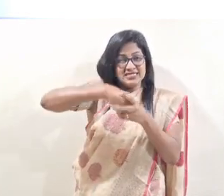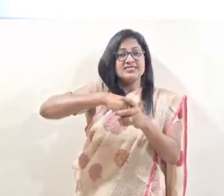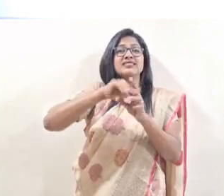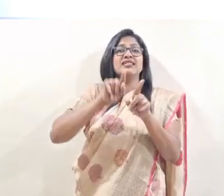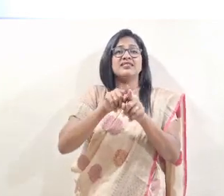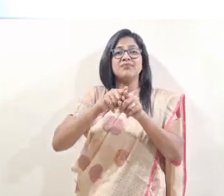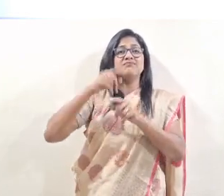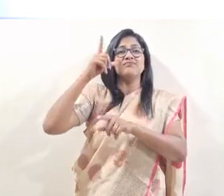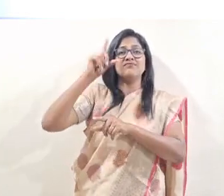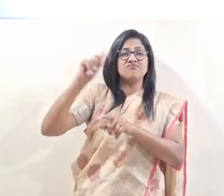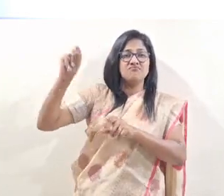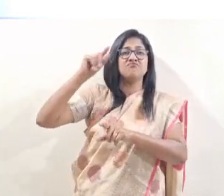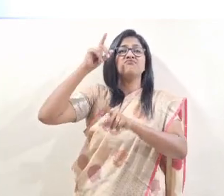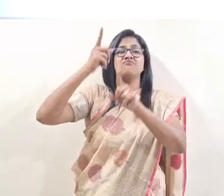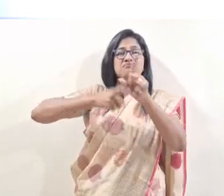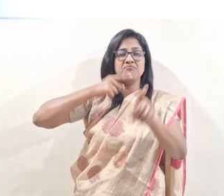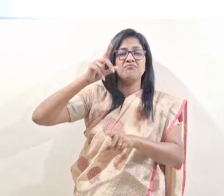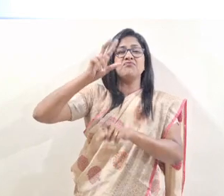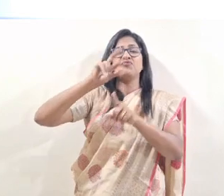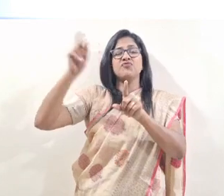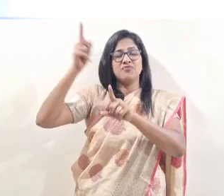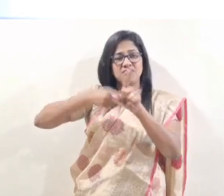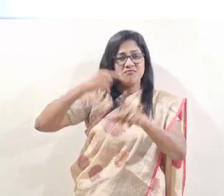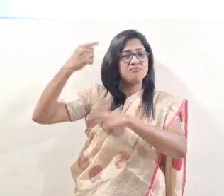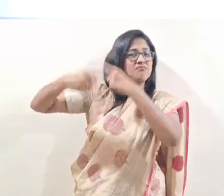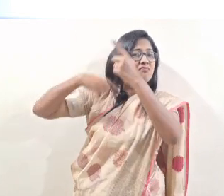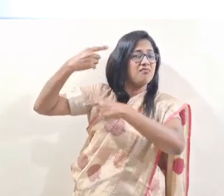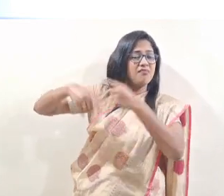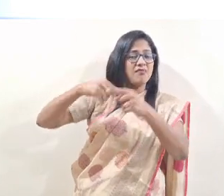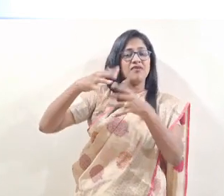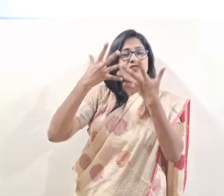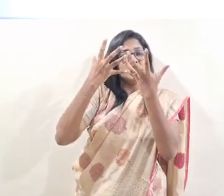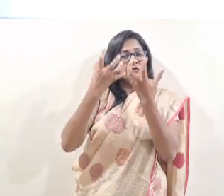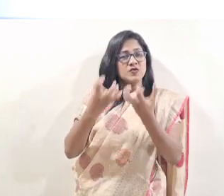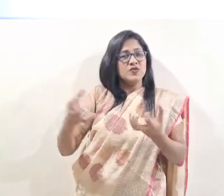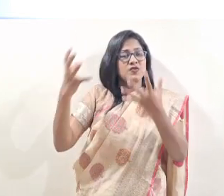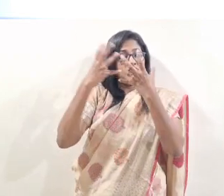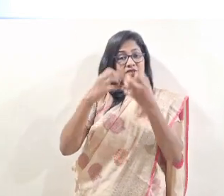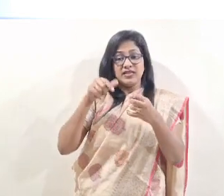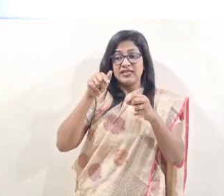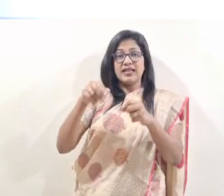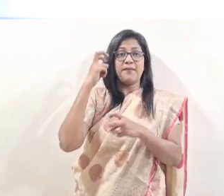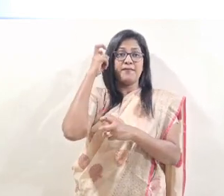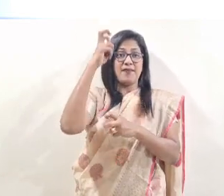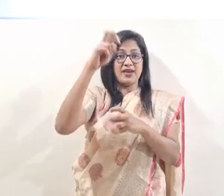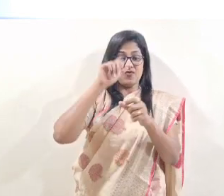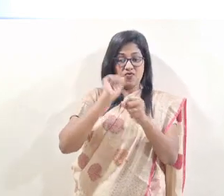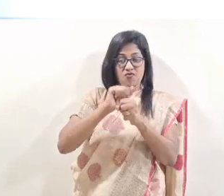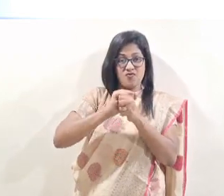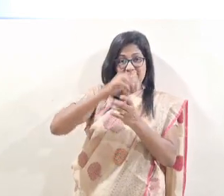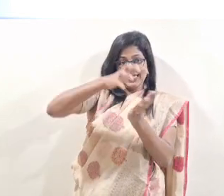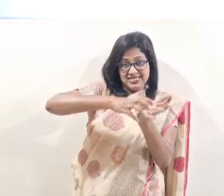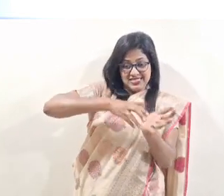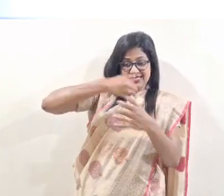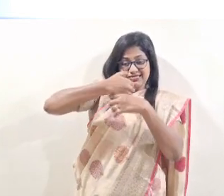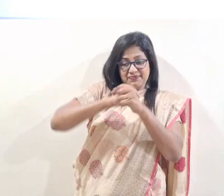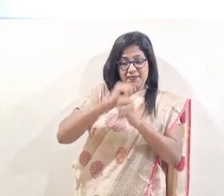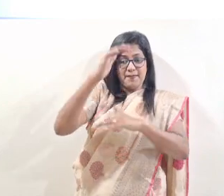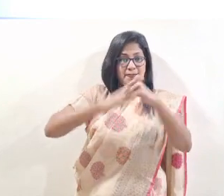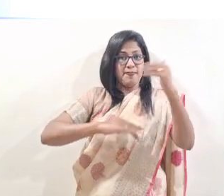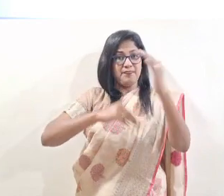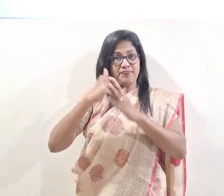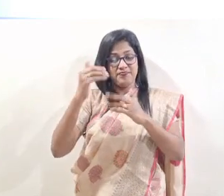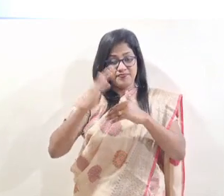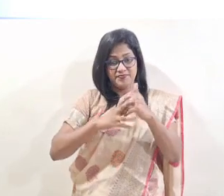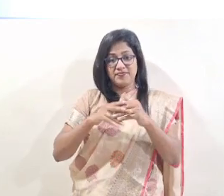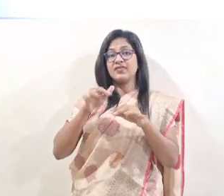over the centuries, over the millennia. So the construction of the metro at that place in the